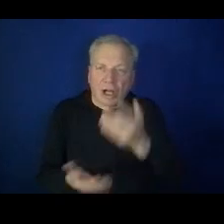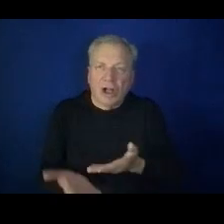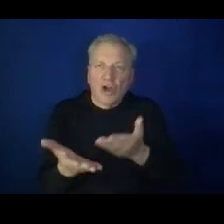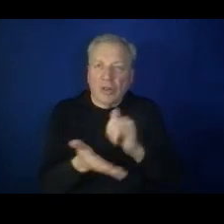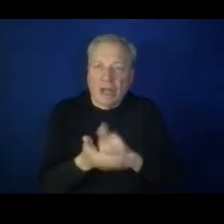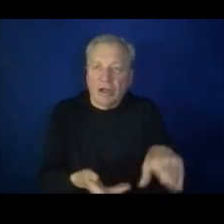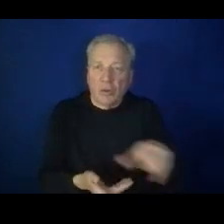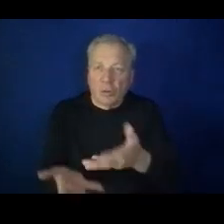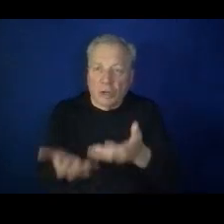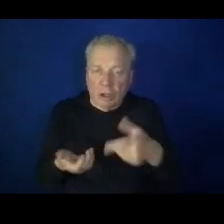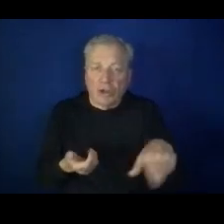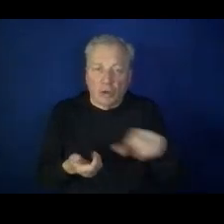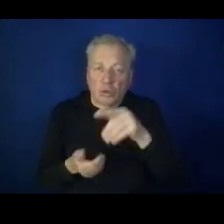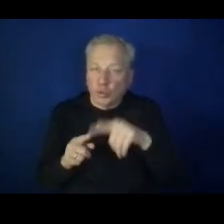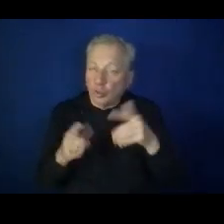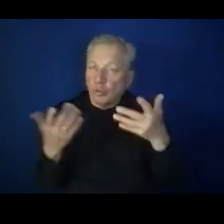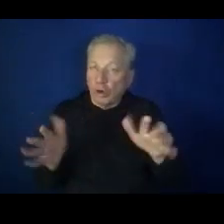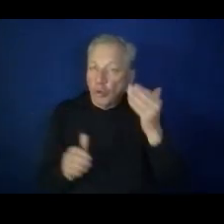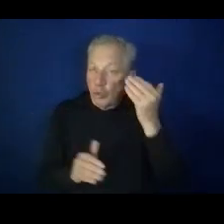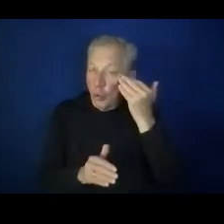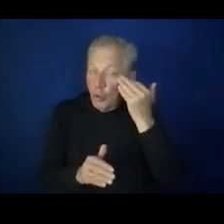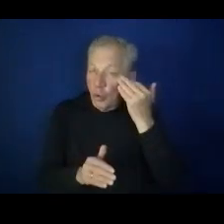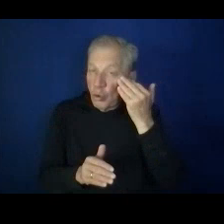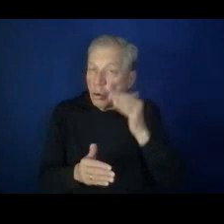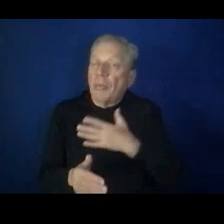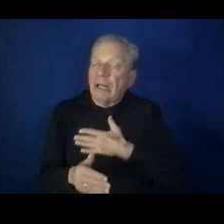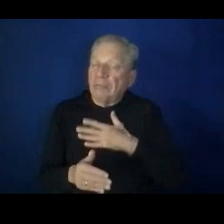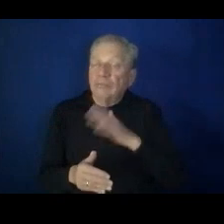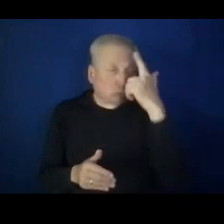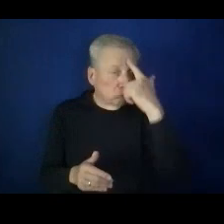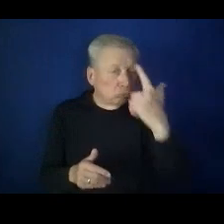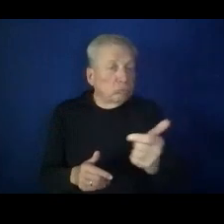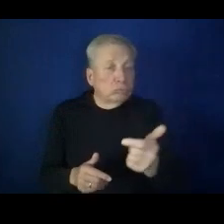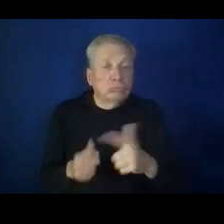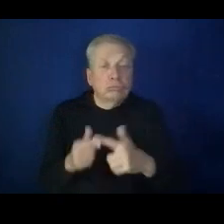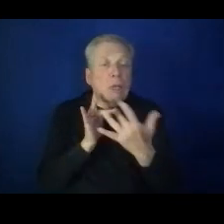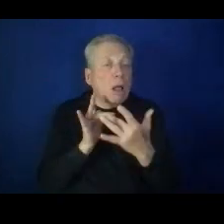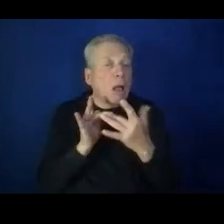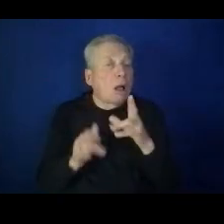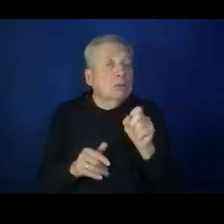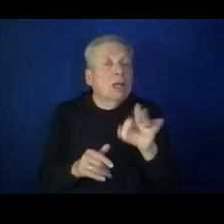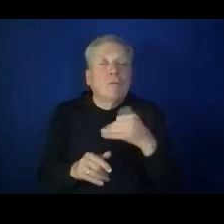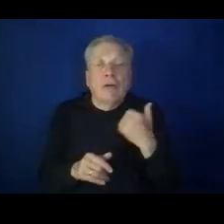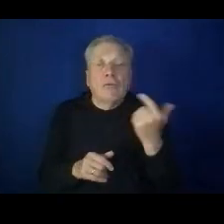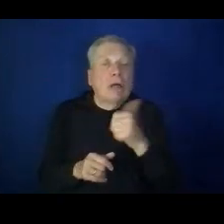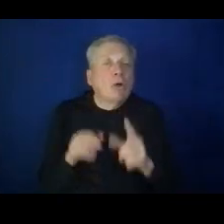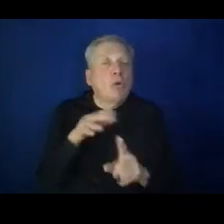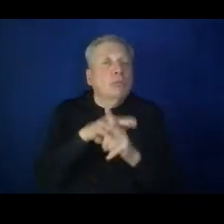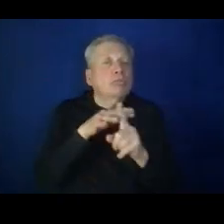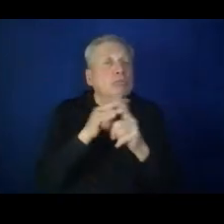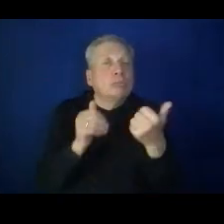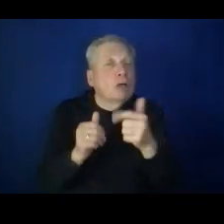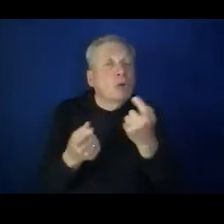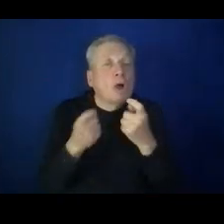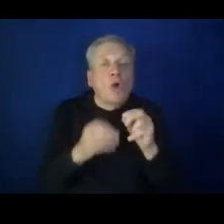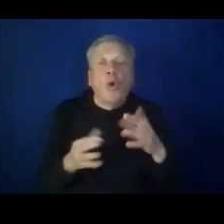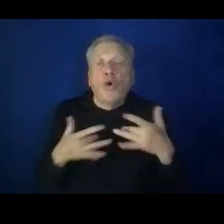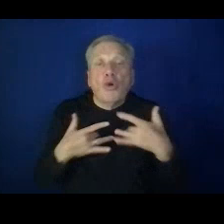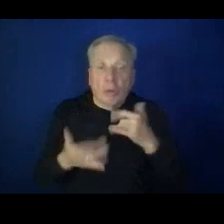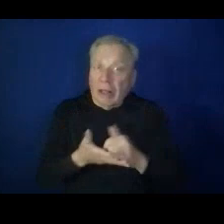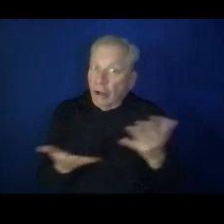know that you please feel free to contact us if you have any questions, or concerns about anything. That's what we're